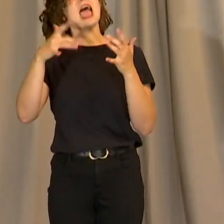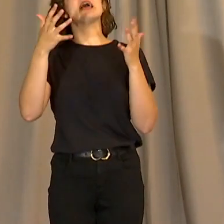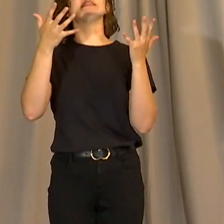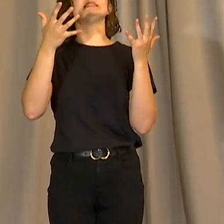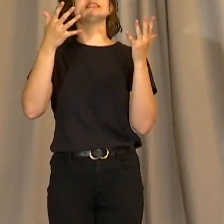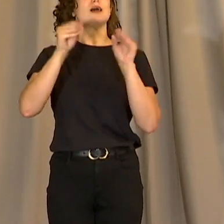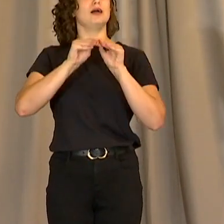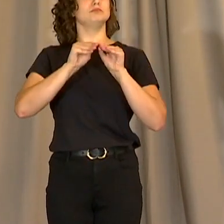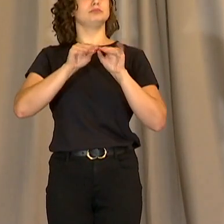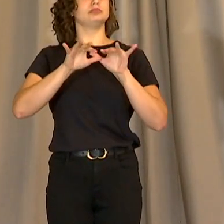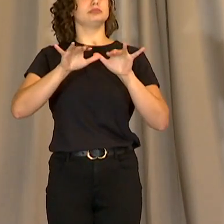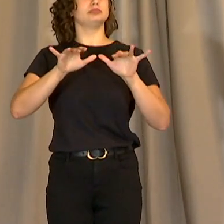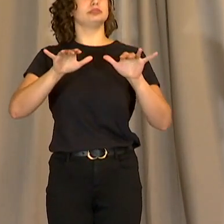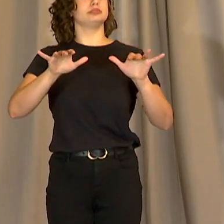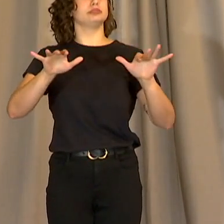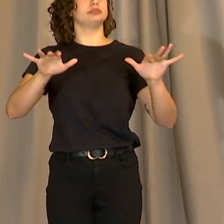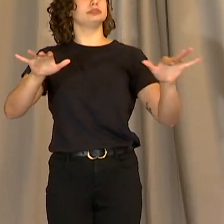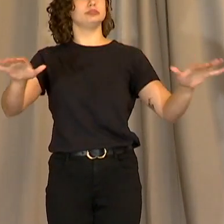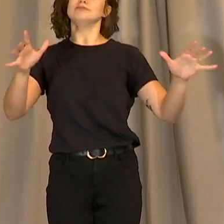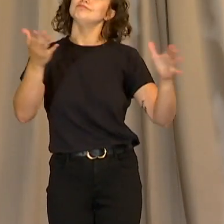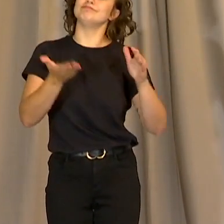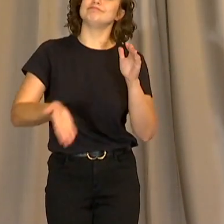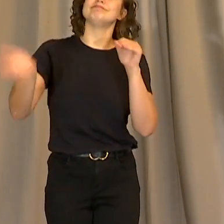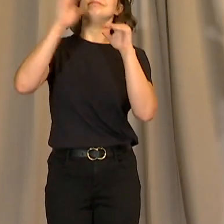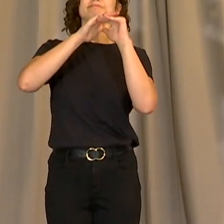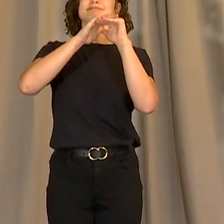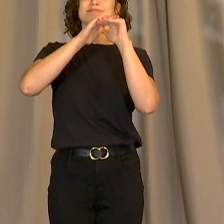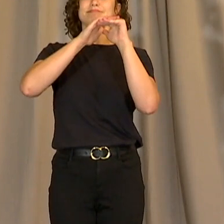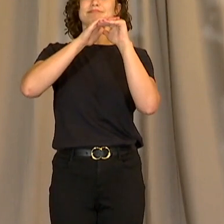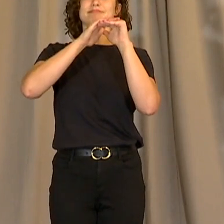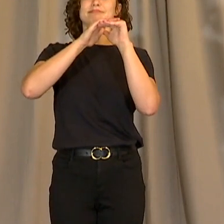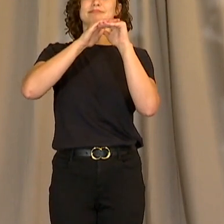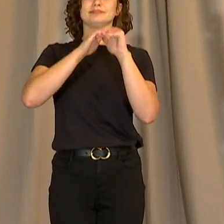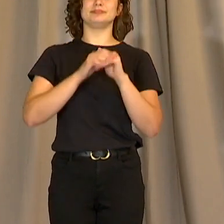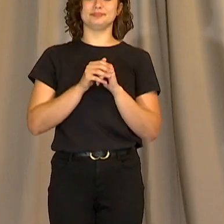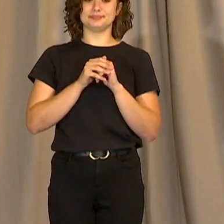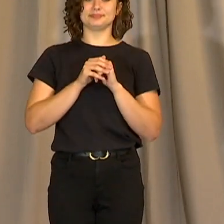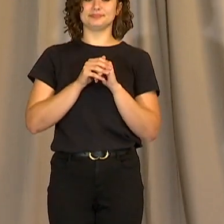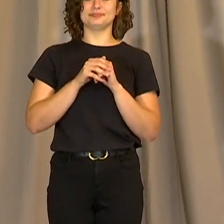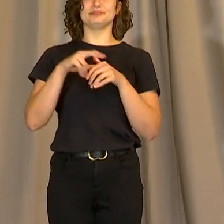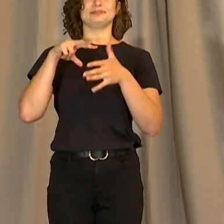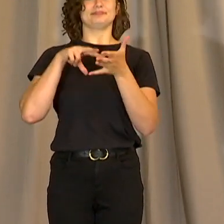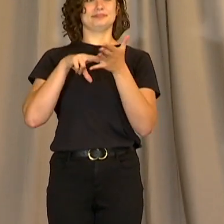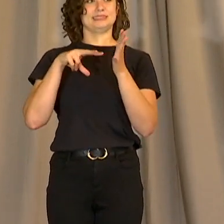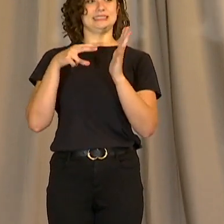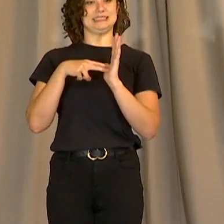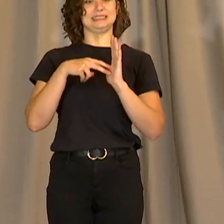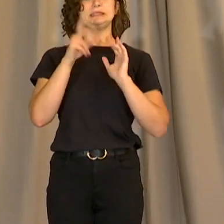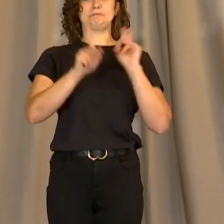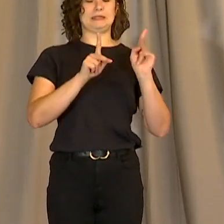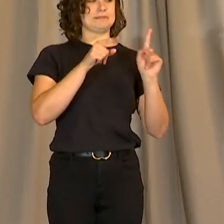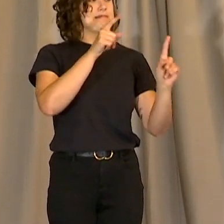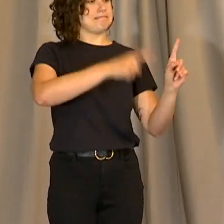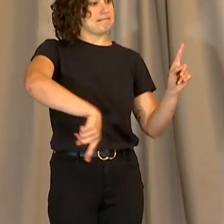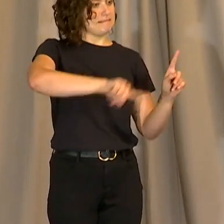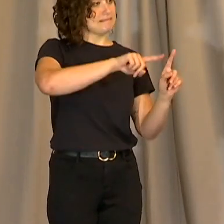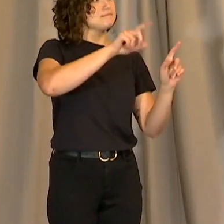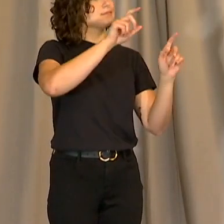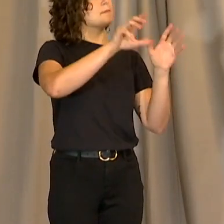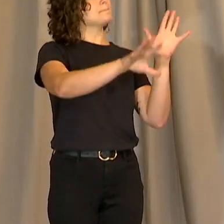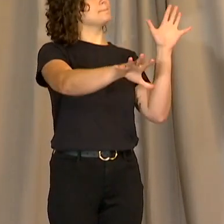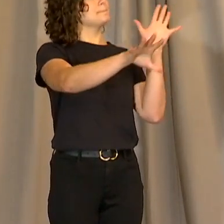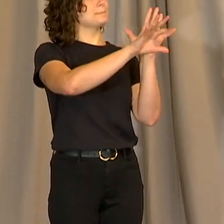circulation has increased, and so those persons are able to choose books